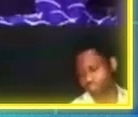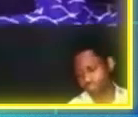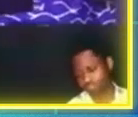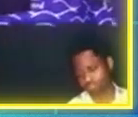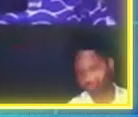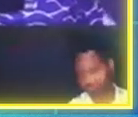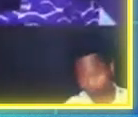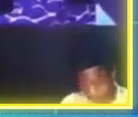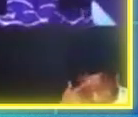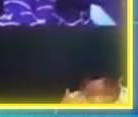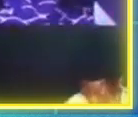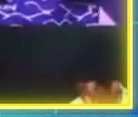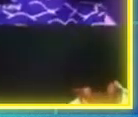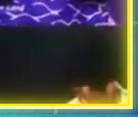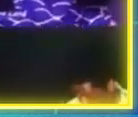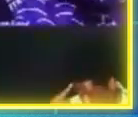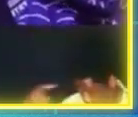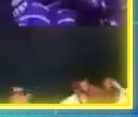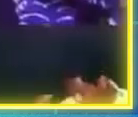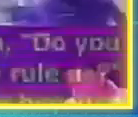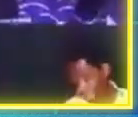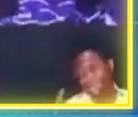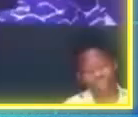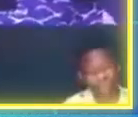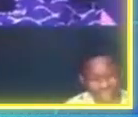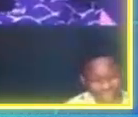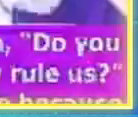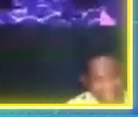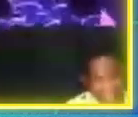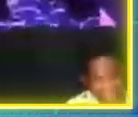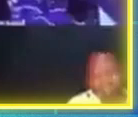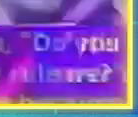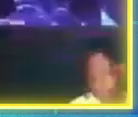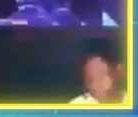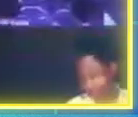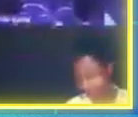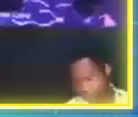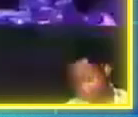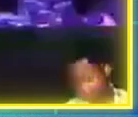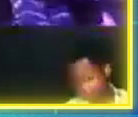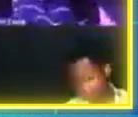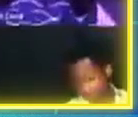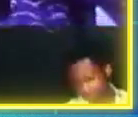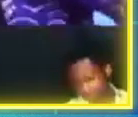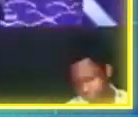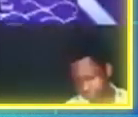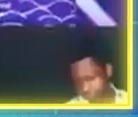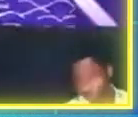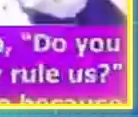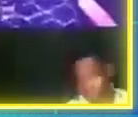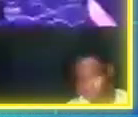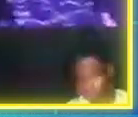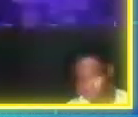chire no say chire say wo be di en so hene ana wo be di en so to me na dae no ene ne nsem no nti wo ko so tane